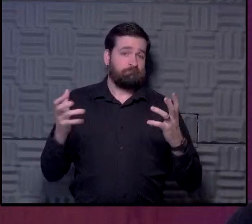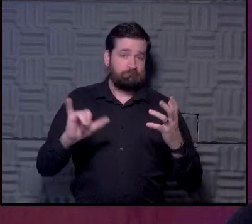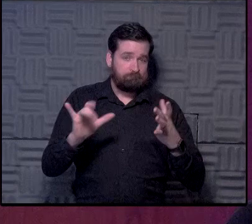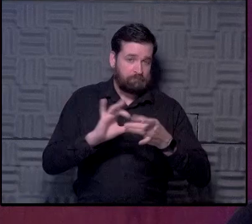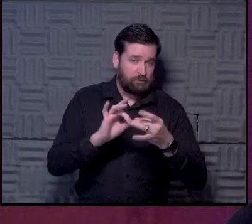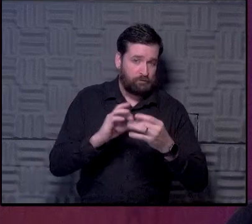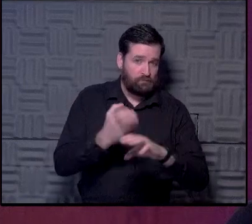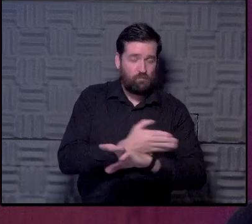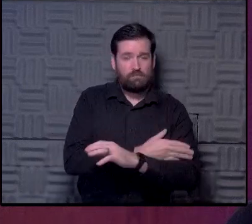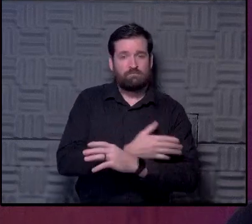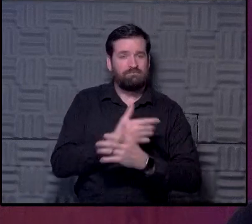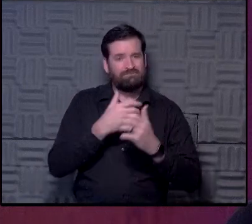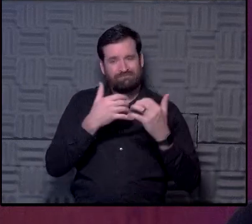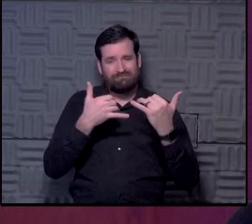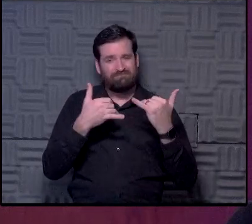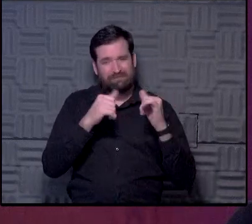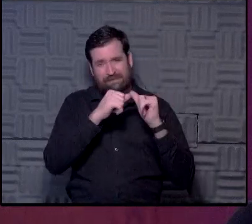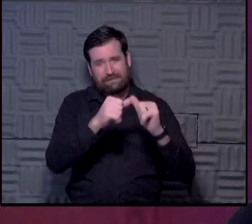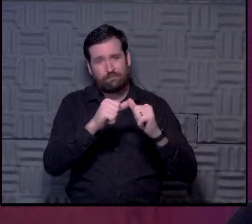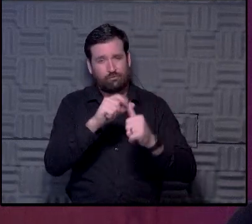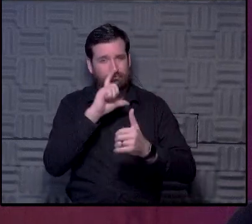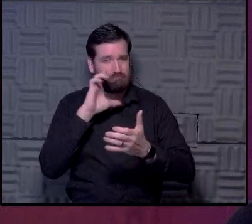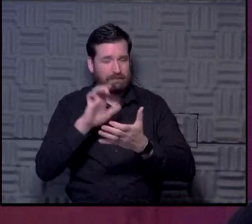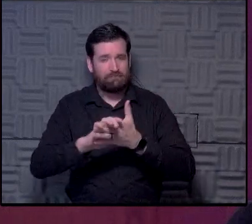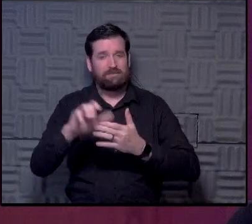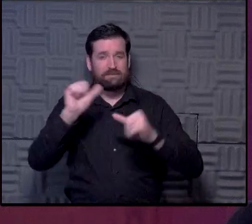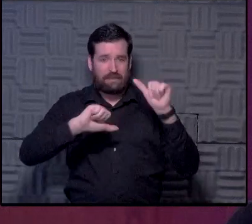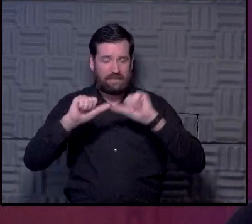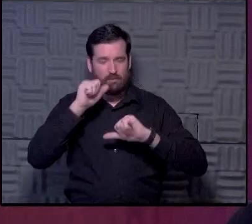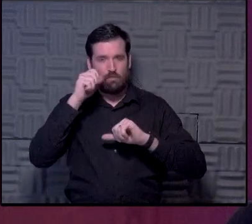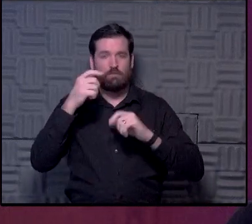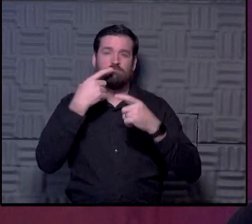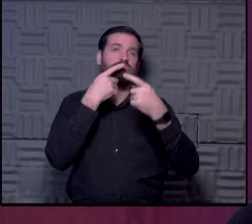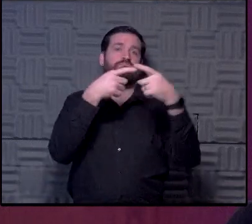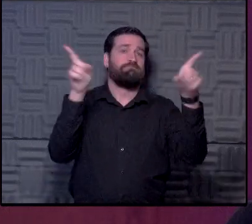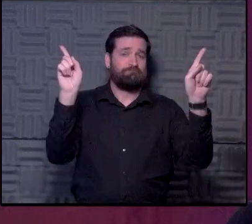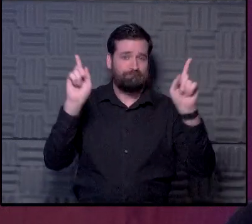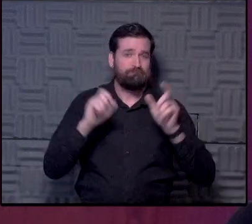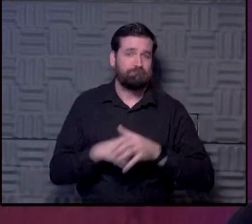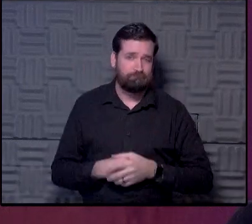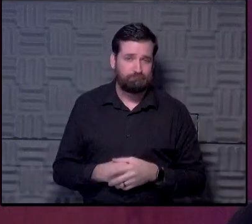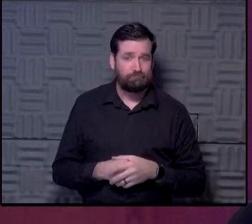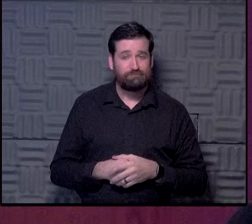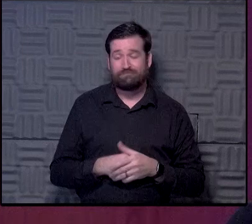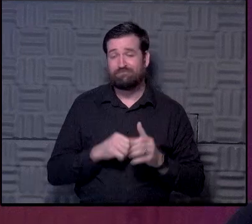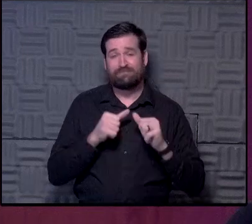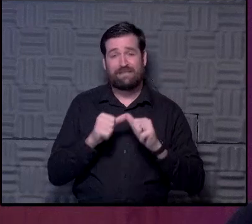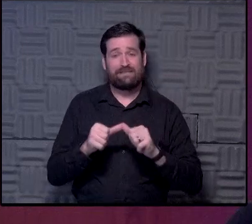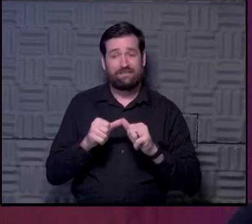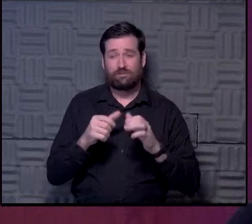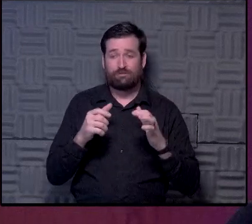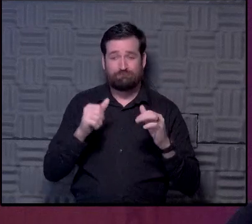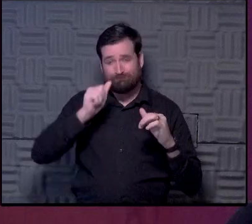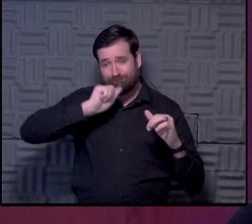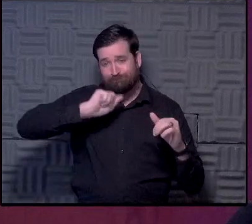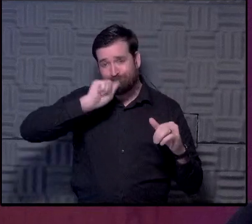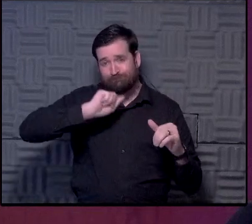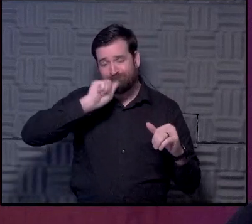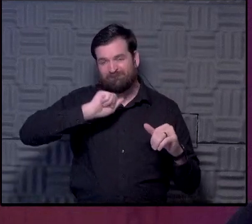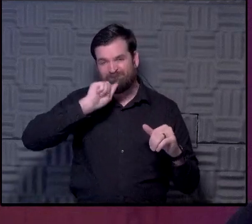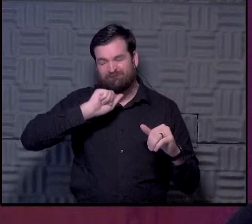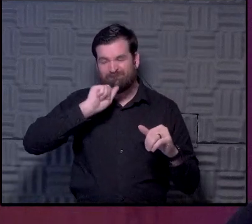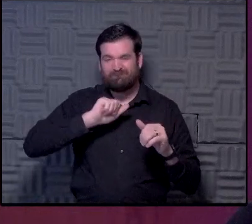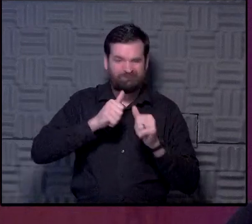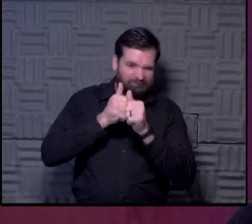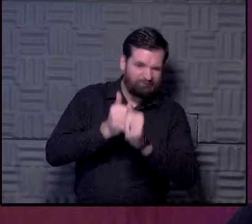before, continue to have faith that science will help triumph and just continue holding on and being diligent